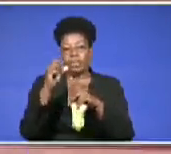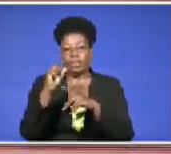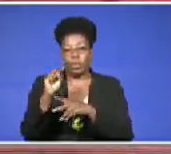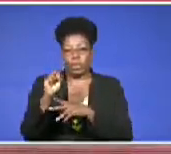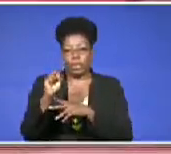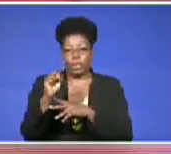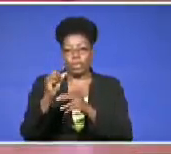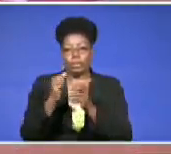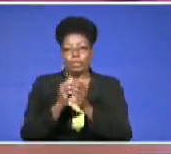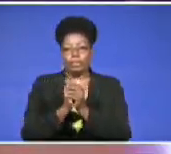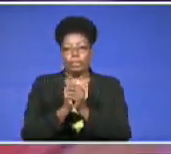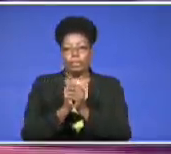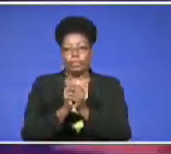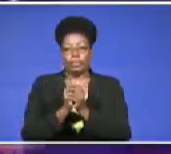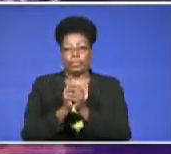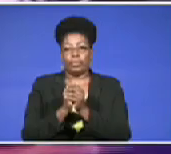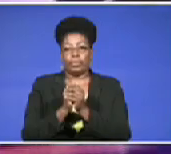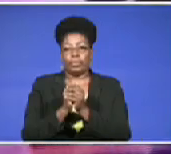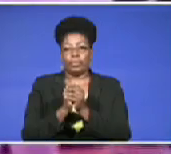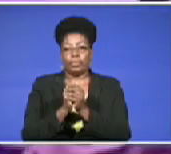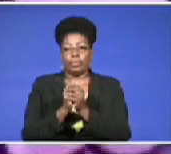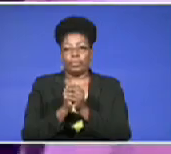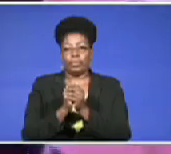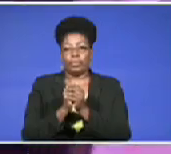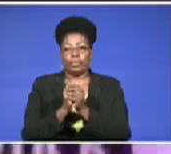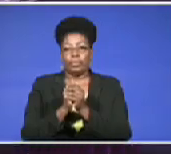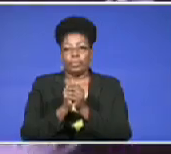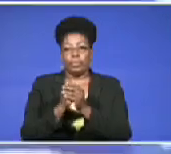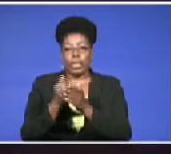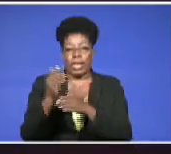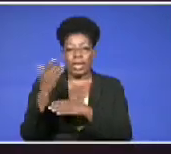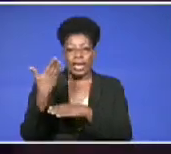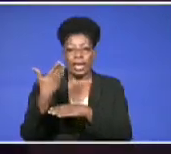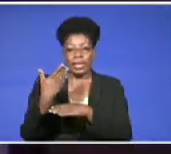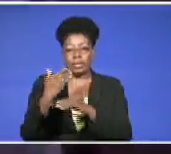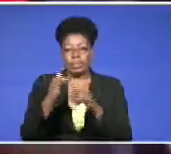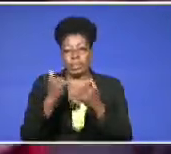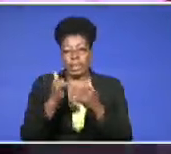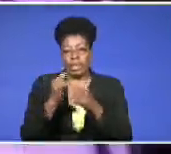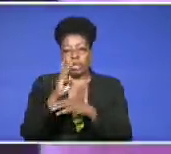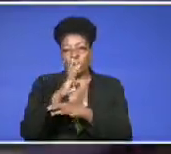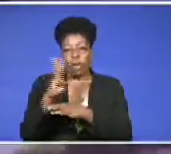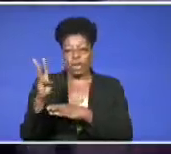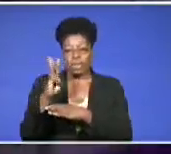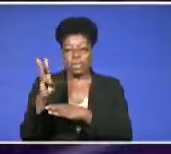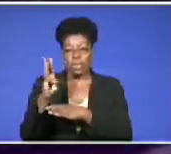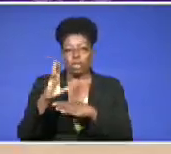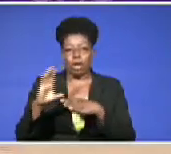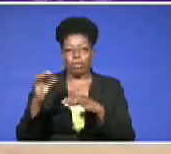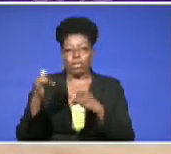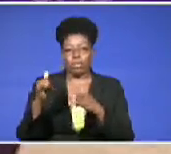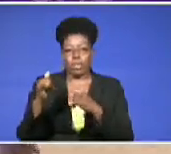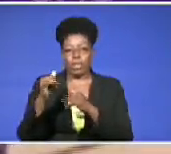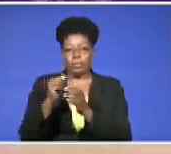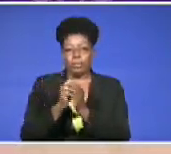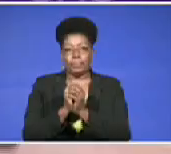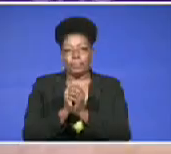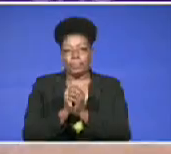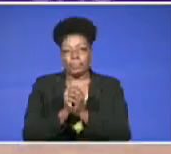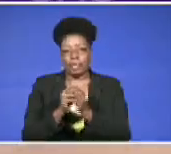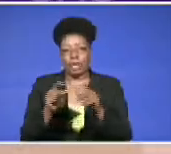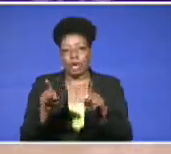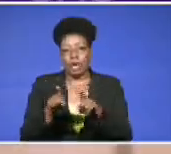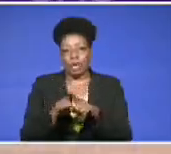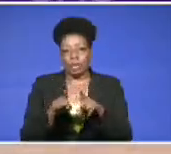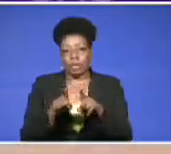from the floor, along with 10 rebounds for the last place in the Western Conference Phoenix Suns. Also